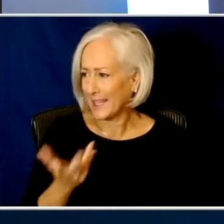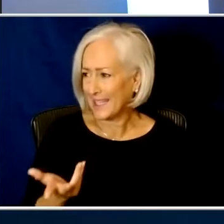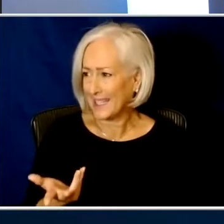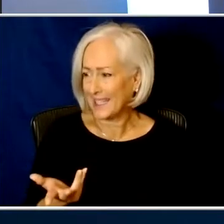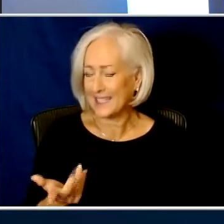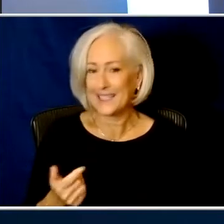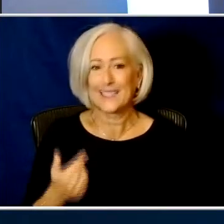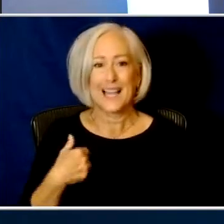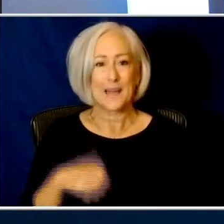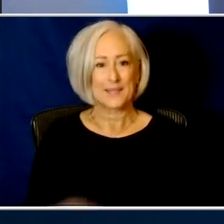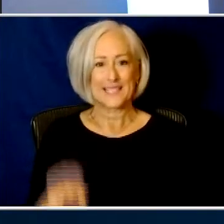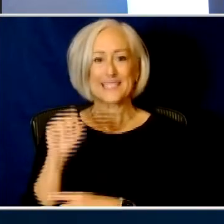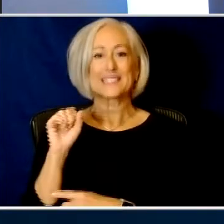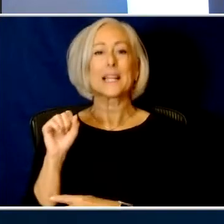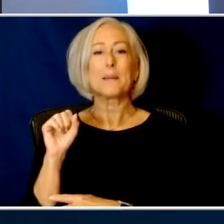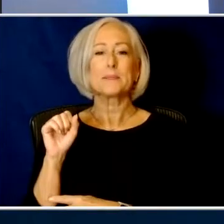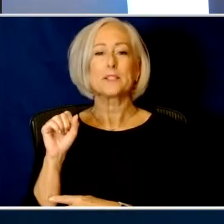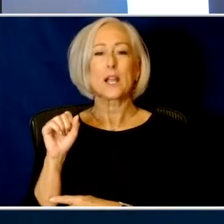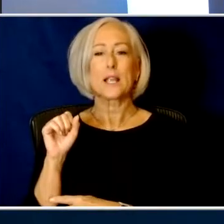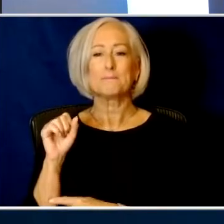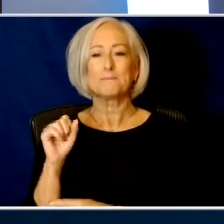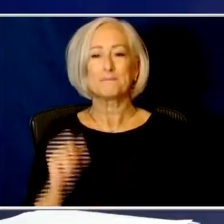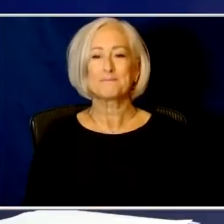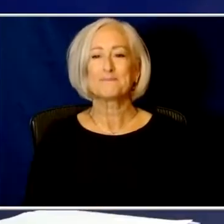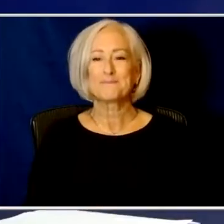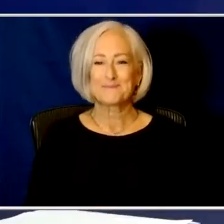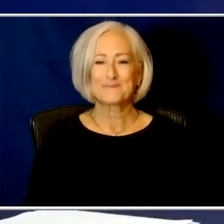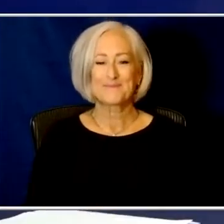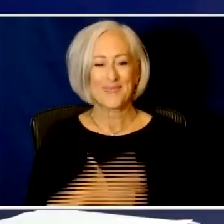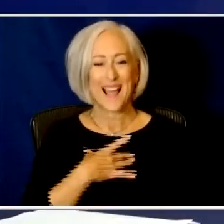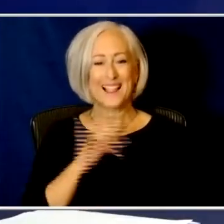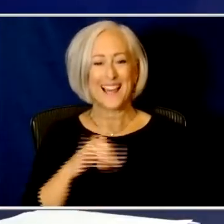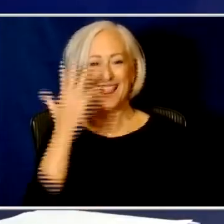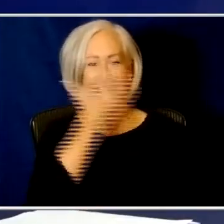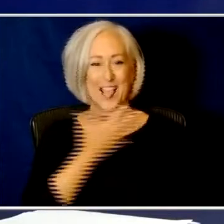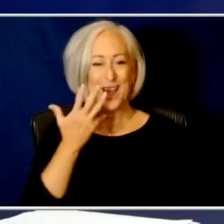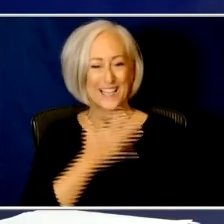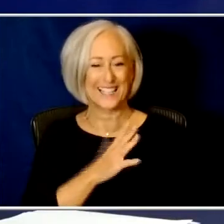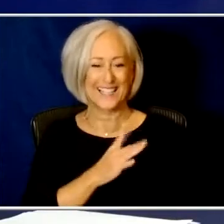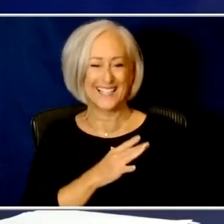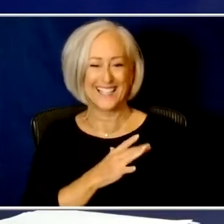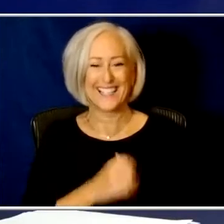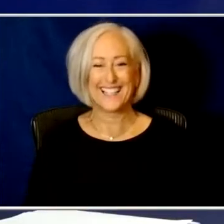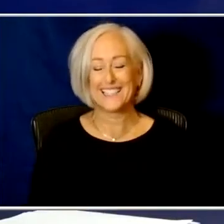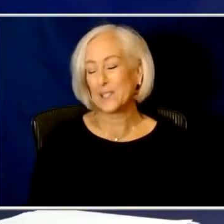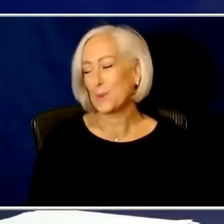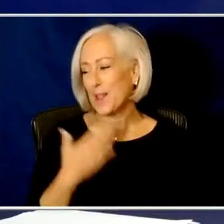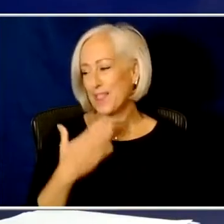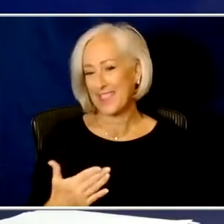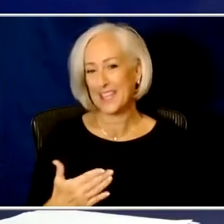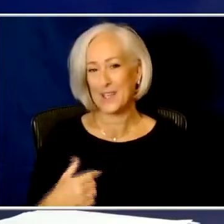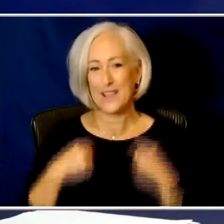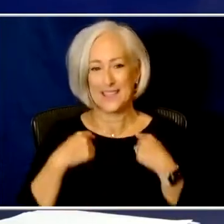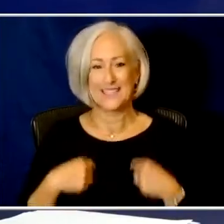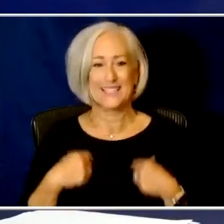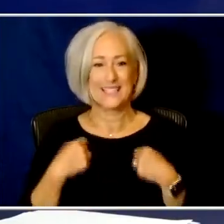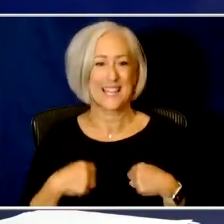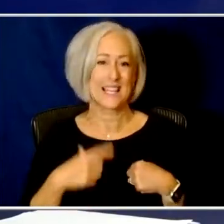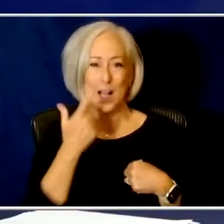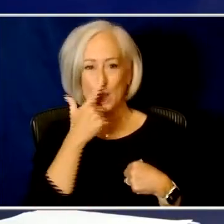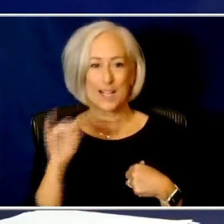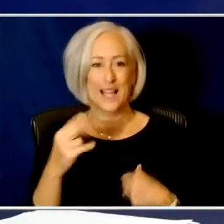here. Jess, you're just laughing out loud. Don't even try to put the hands together. Don't act like you're I praying. know. That's tough. Okay. Sorry. Fine. Look, can